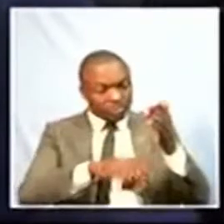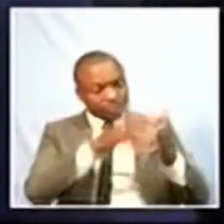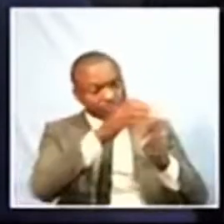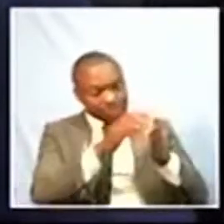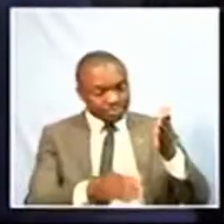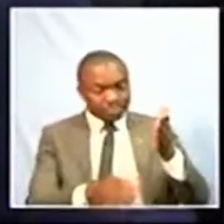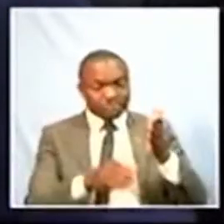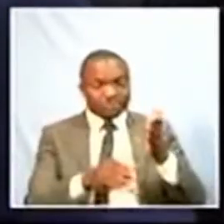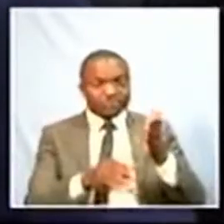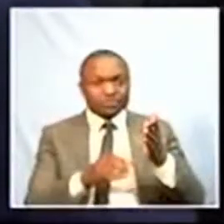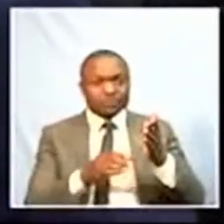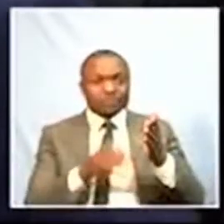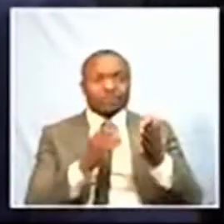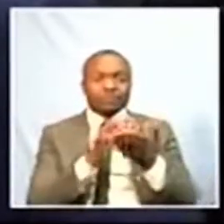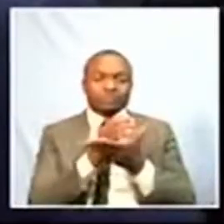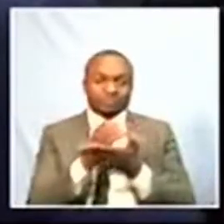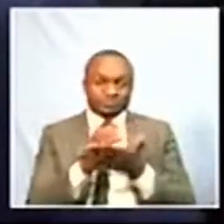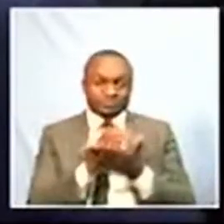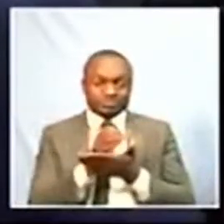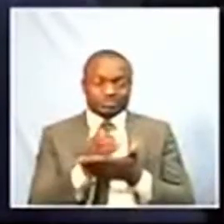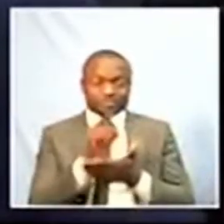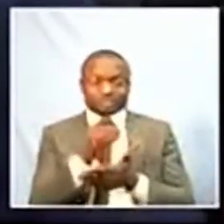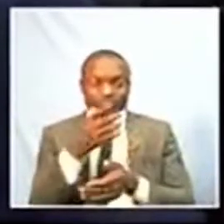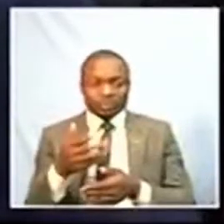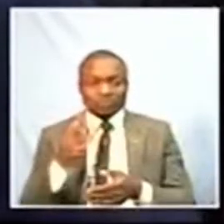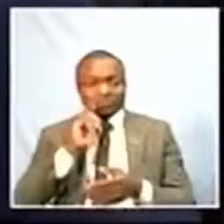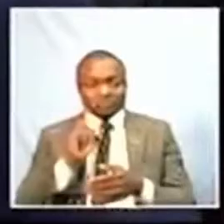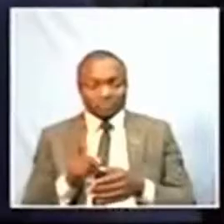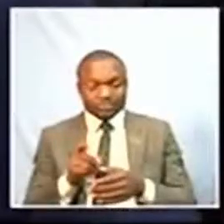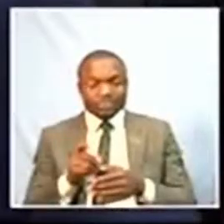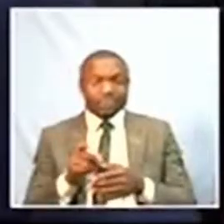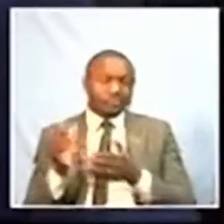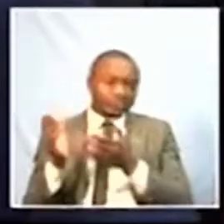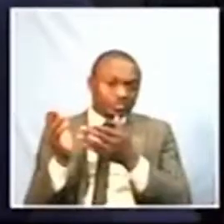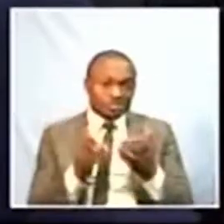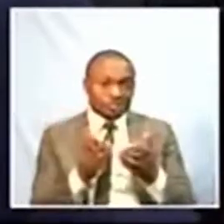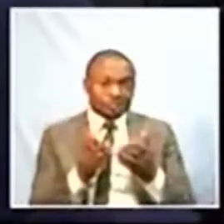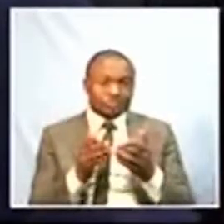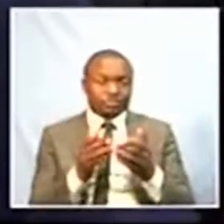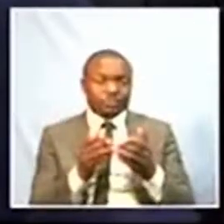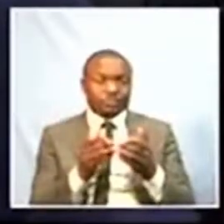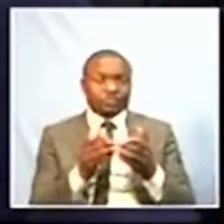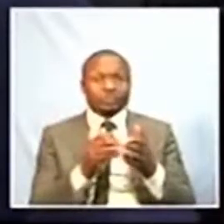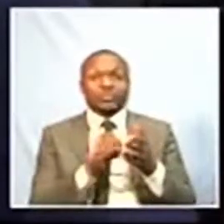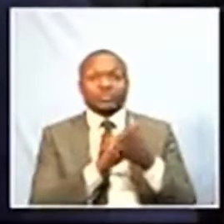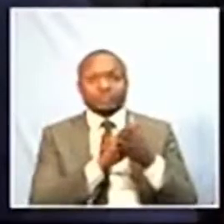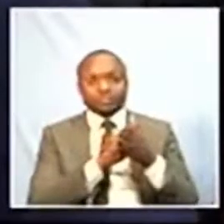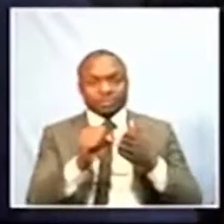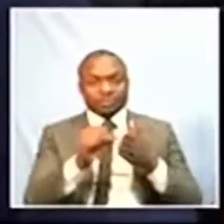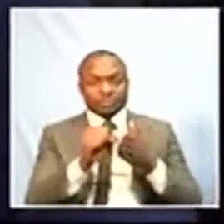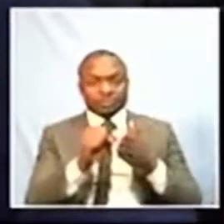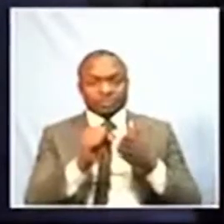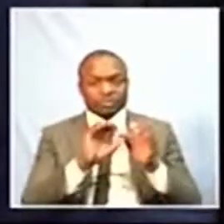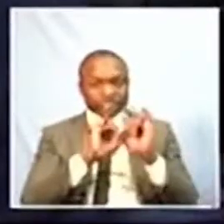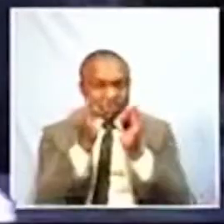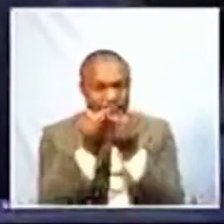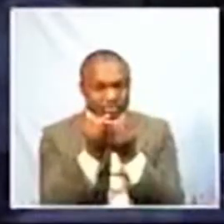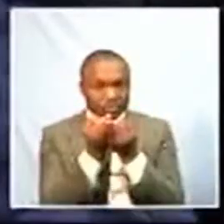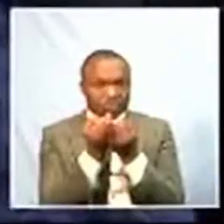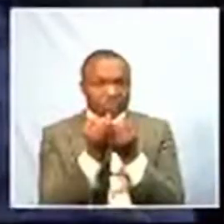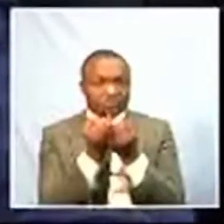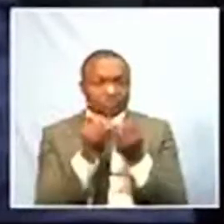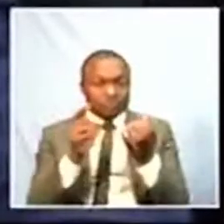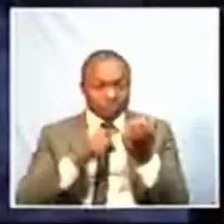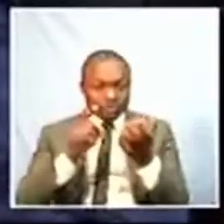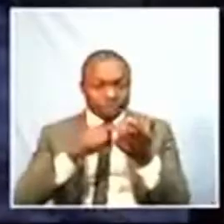So let that thing be accompanied with a statement from the institutions and the head count which was done. Thank you,